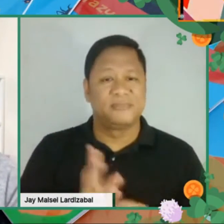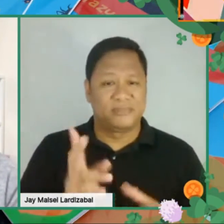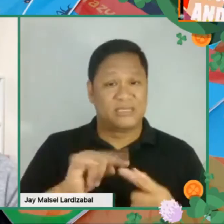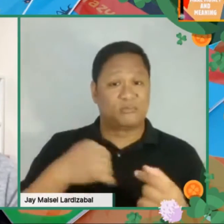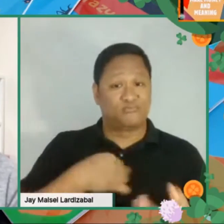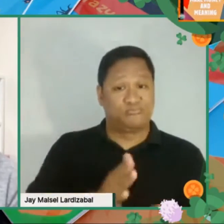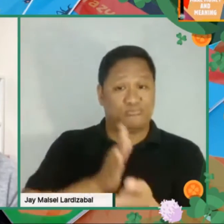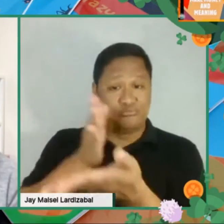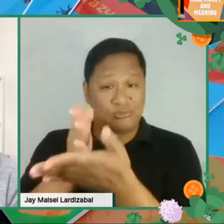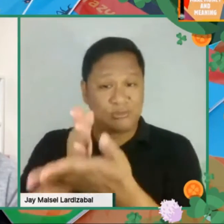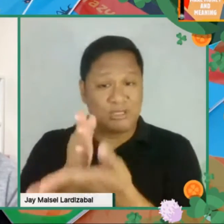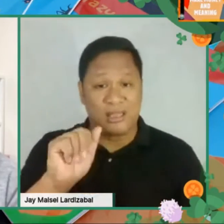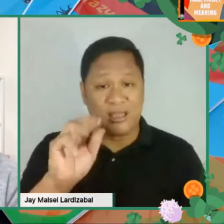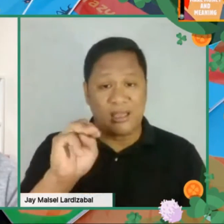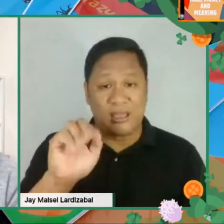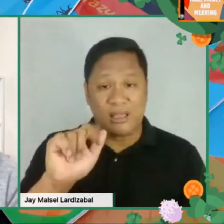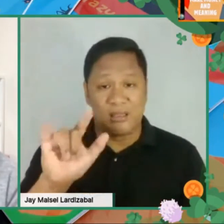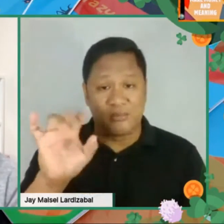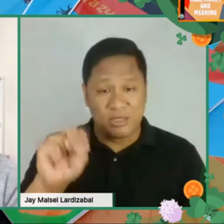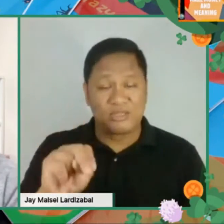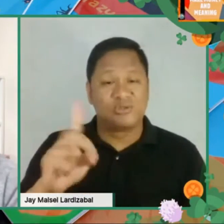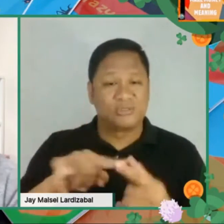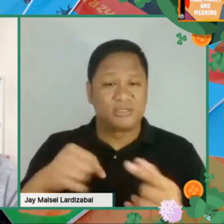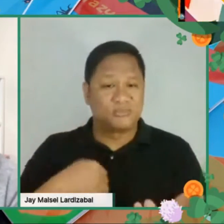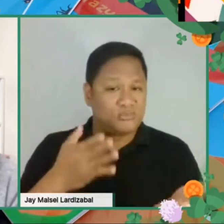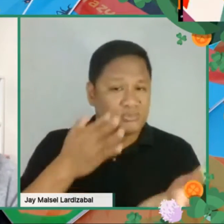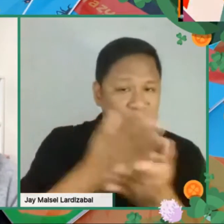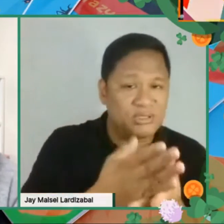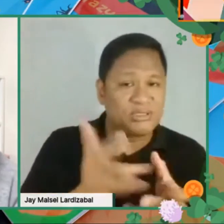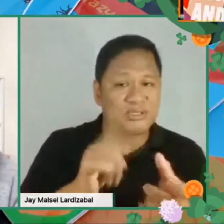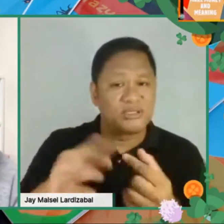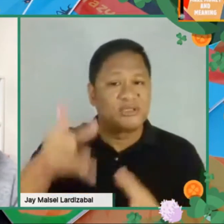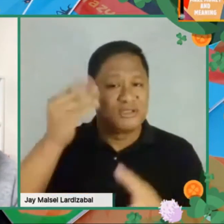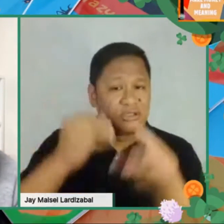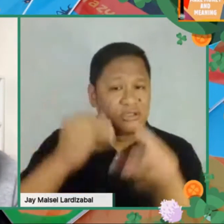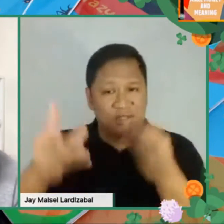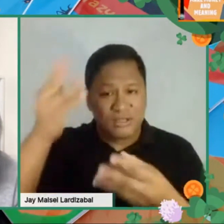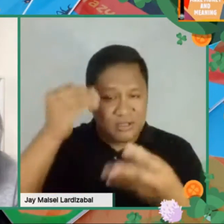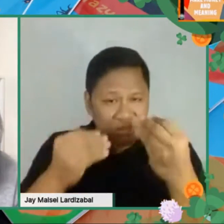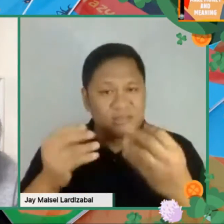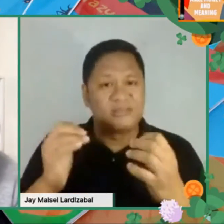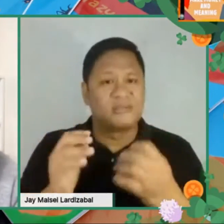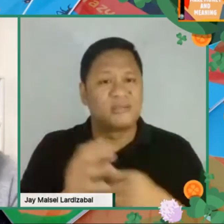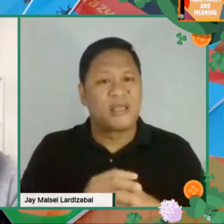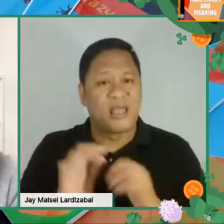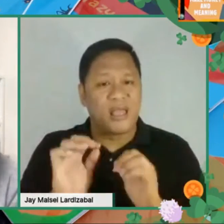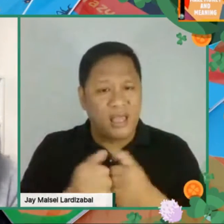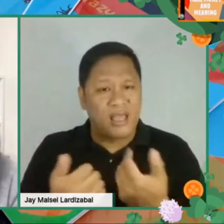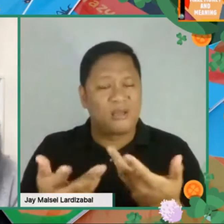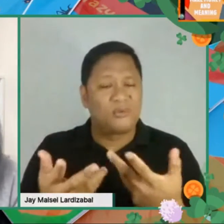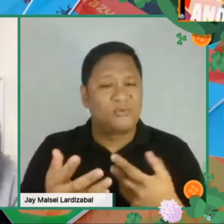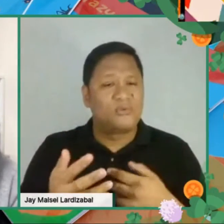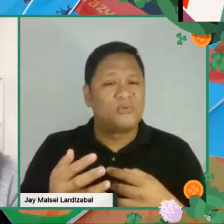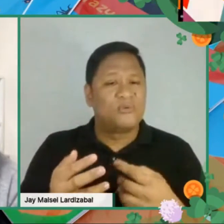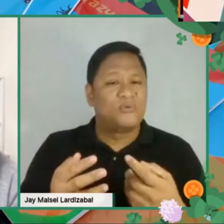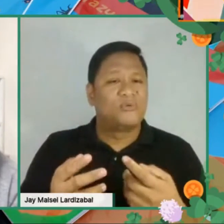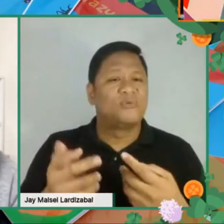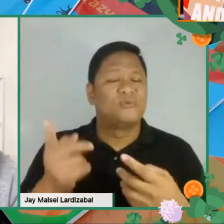go through Ingram Spark, learn how to convert your manuscript into ebook